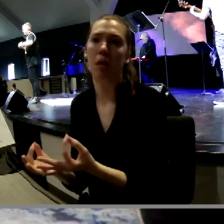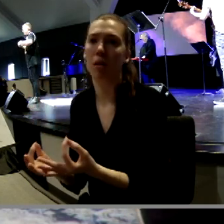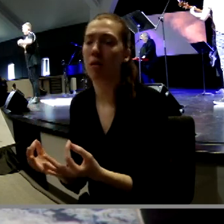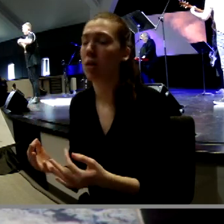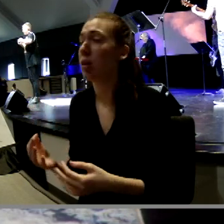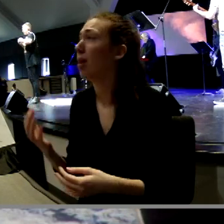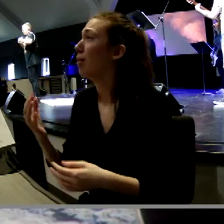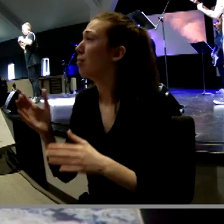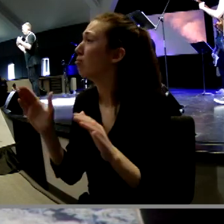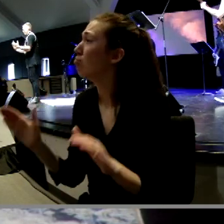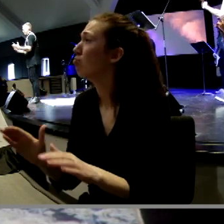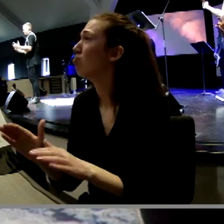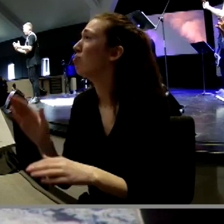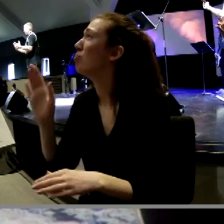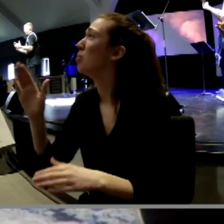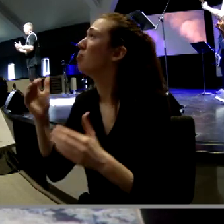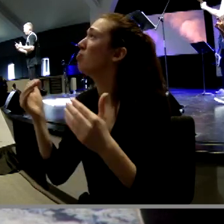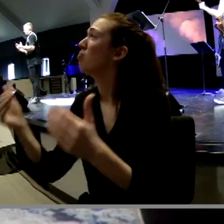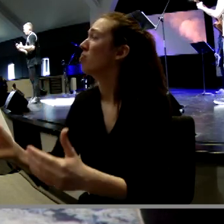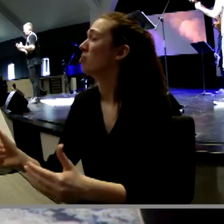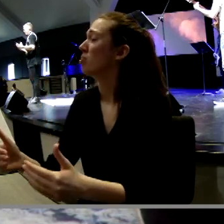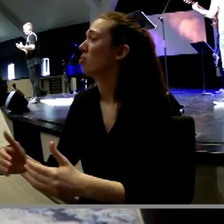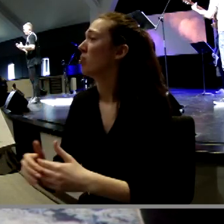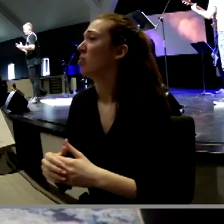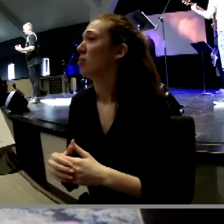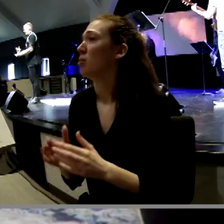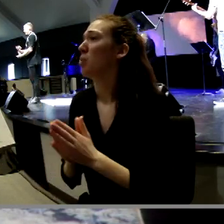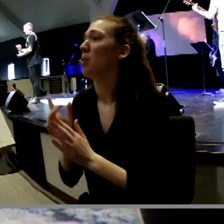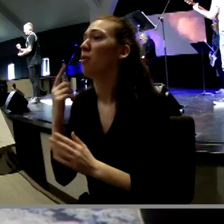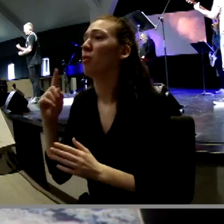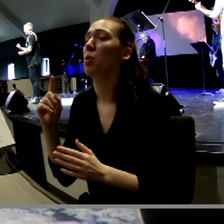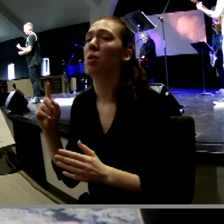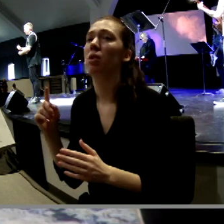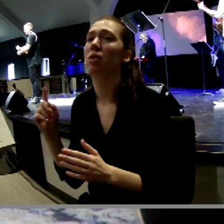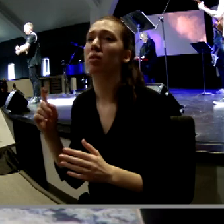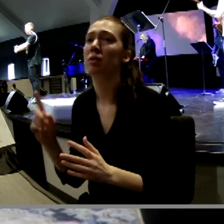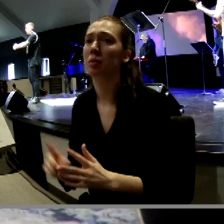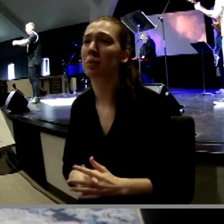the roots that have been tied up,